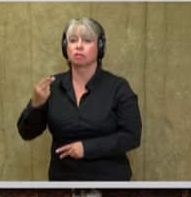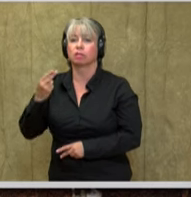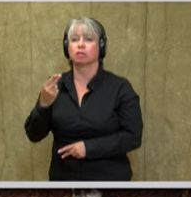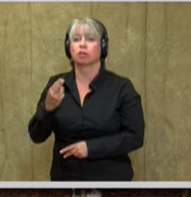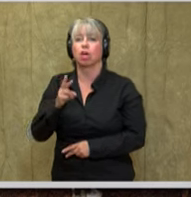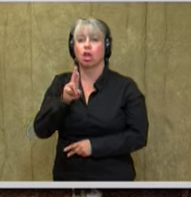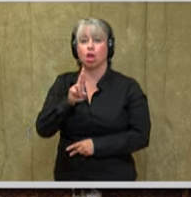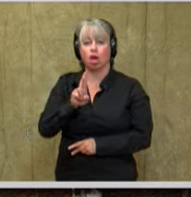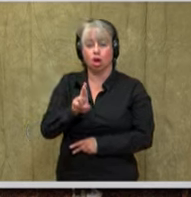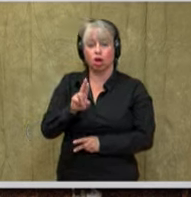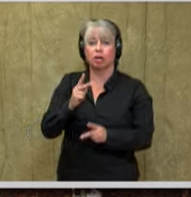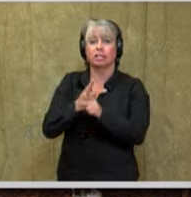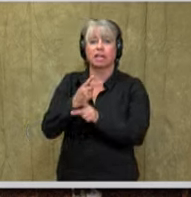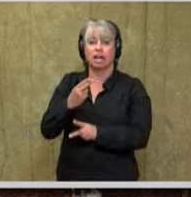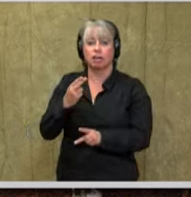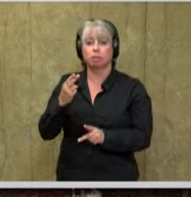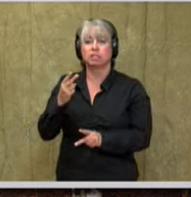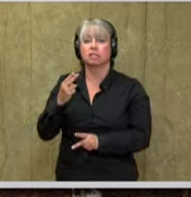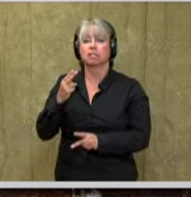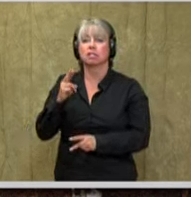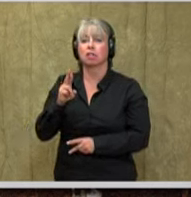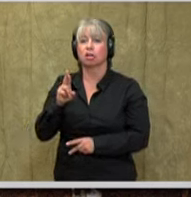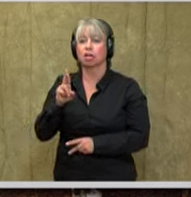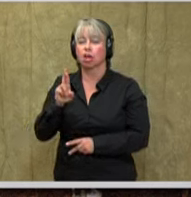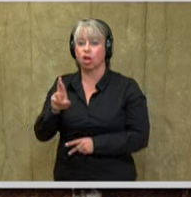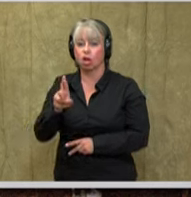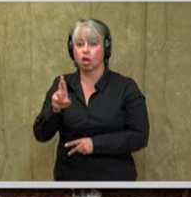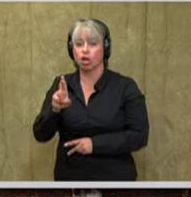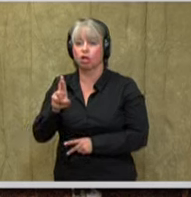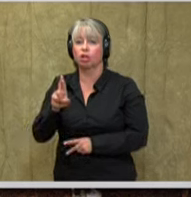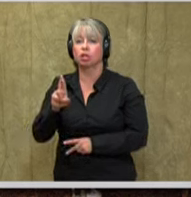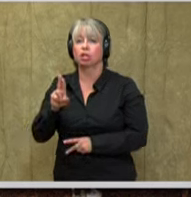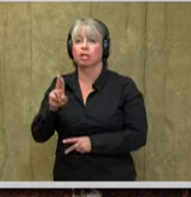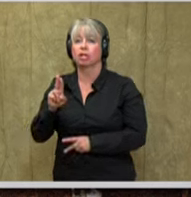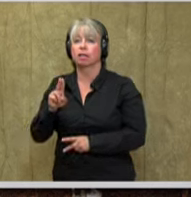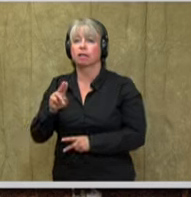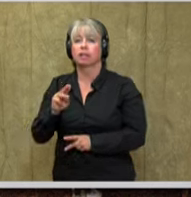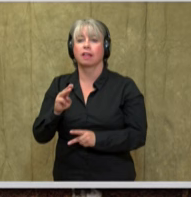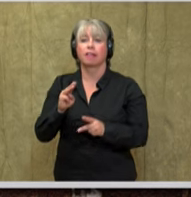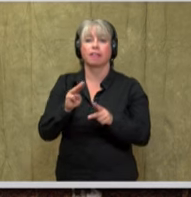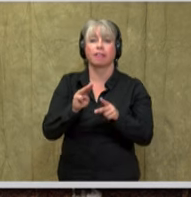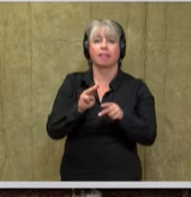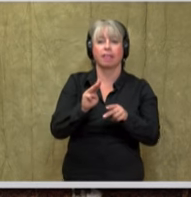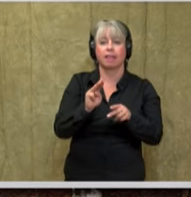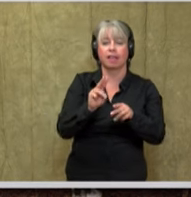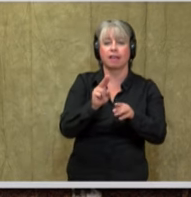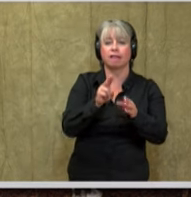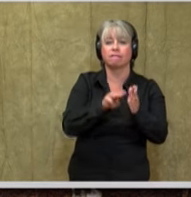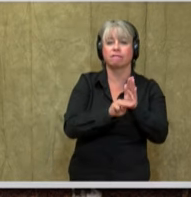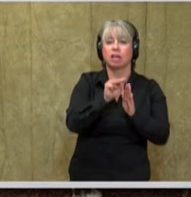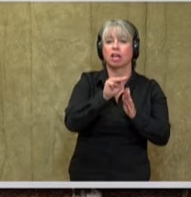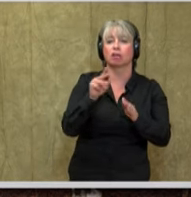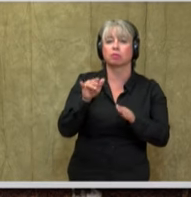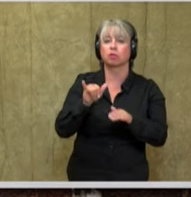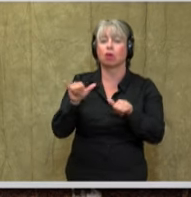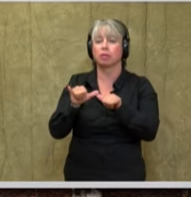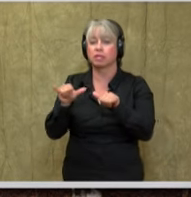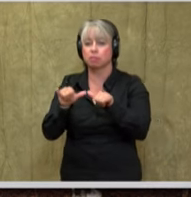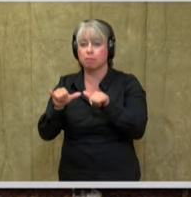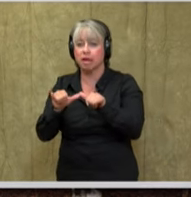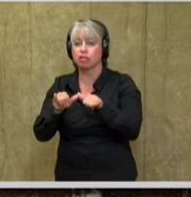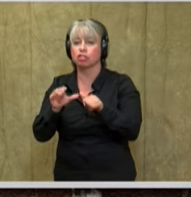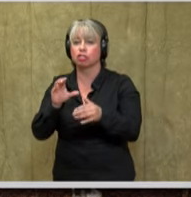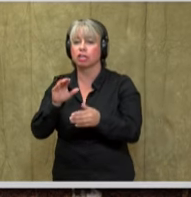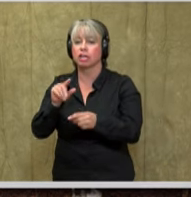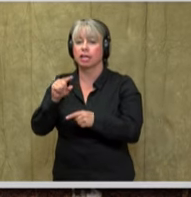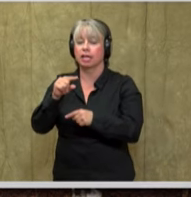r times r is the radius times the radius, and volume of a cylinder is always measured in cubic units. Okay,